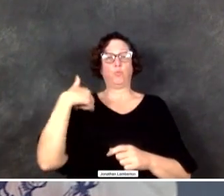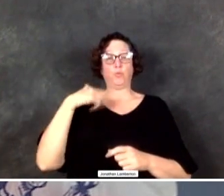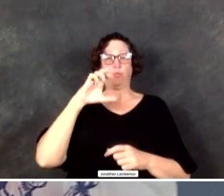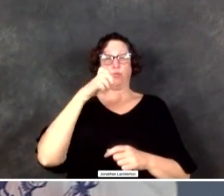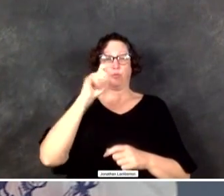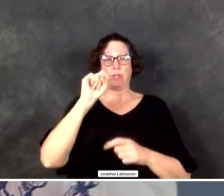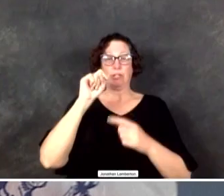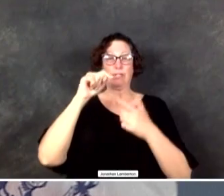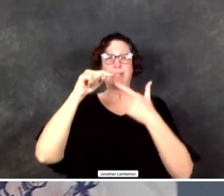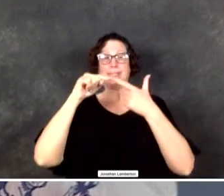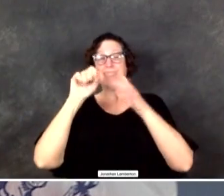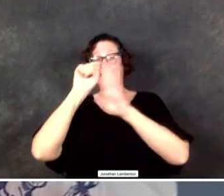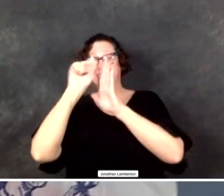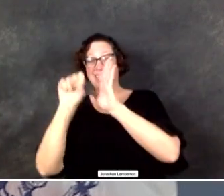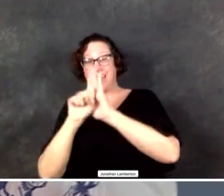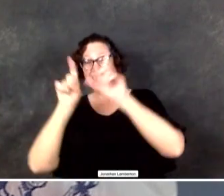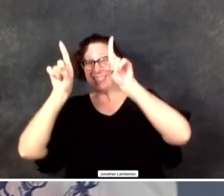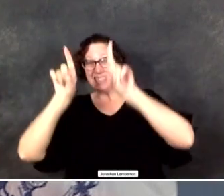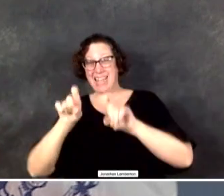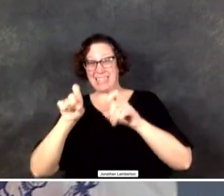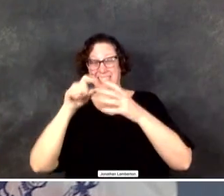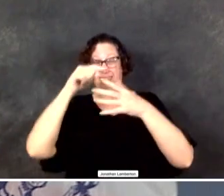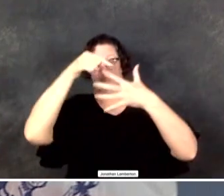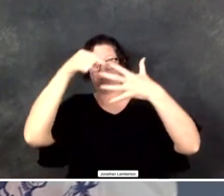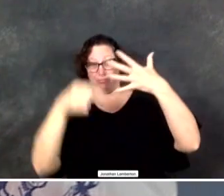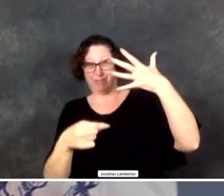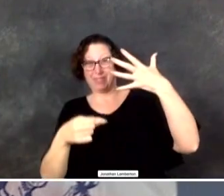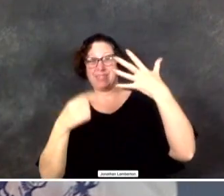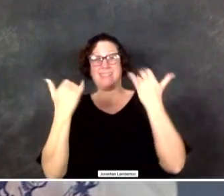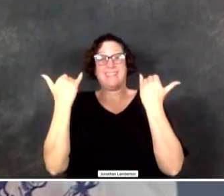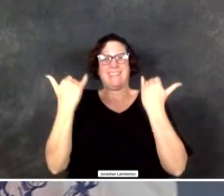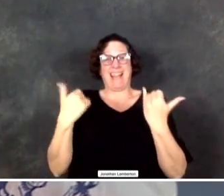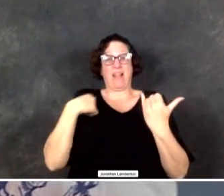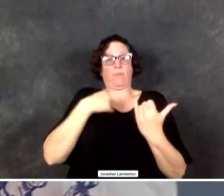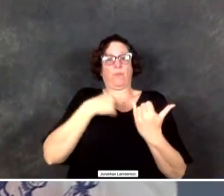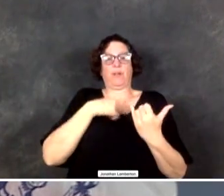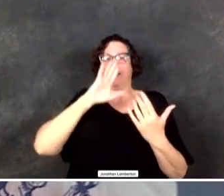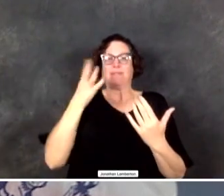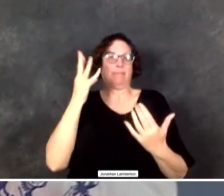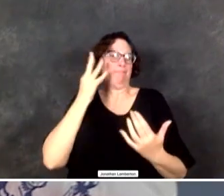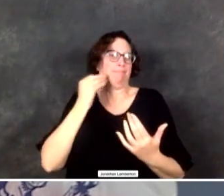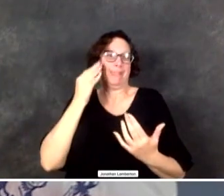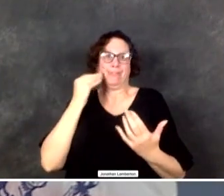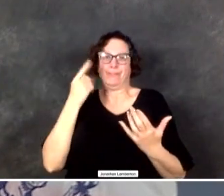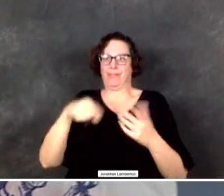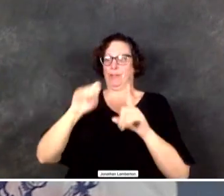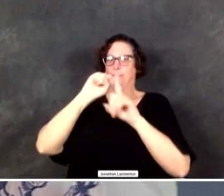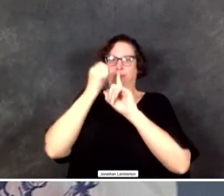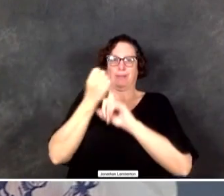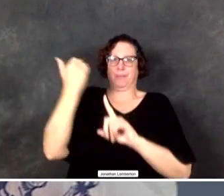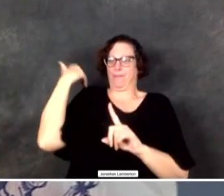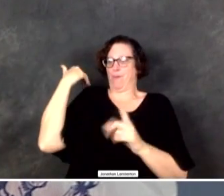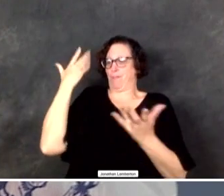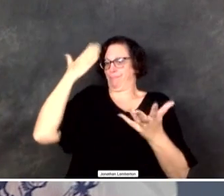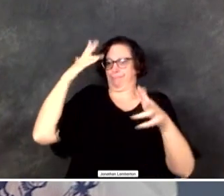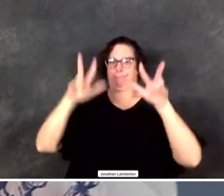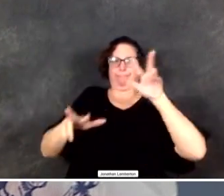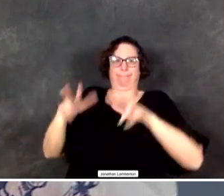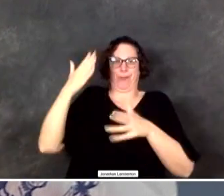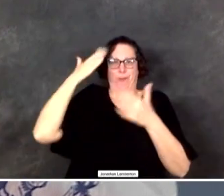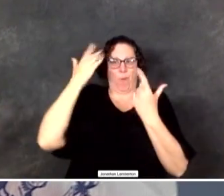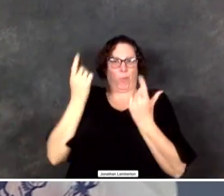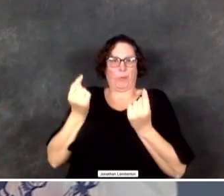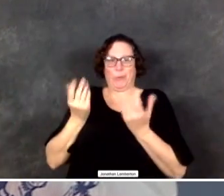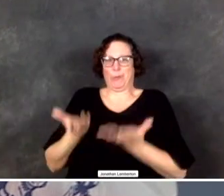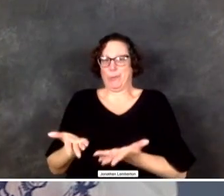is a place we've never been before. We're dealing with a crisis that, you know, literally on a health level, we haven't seen anything like this in a